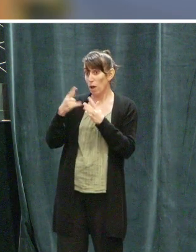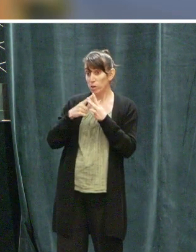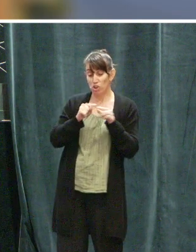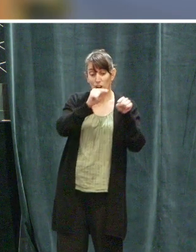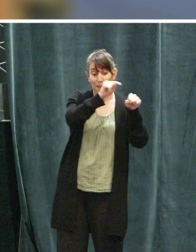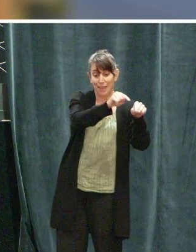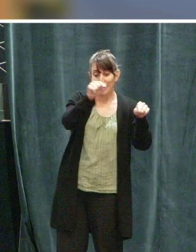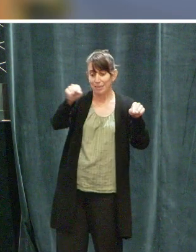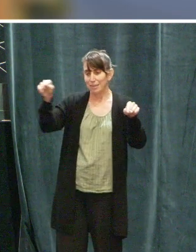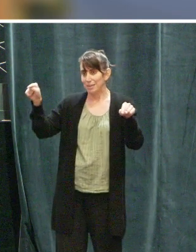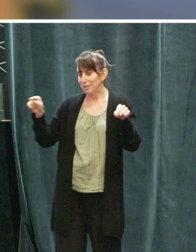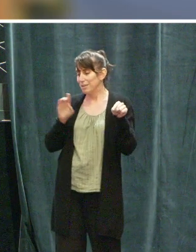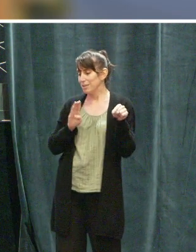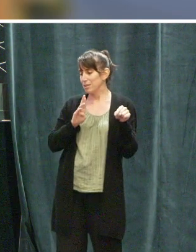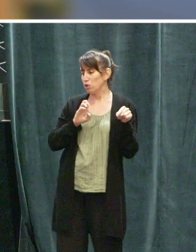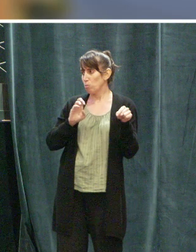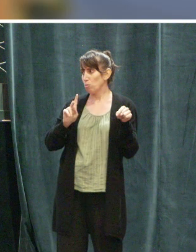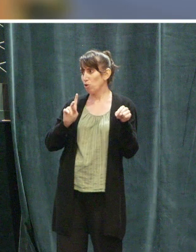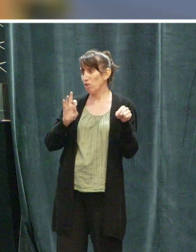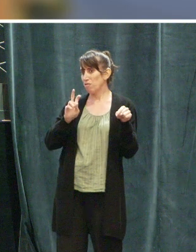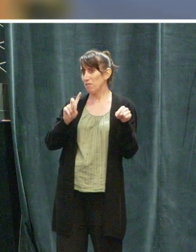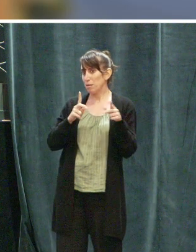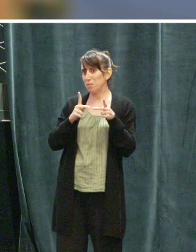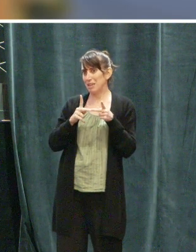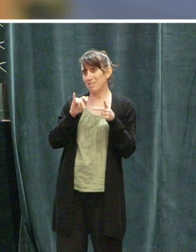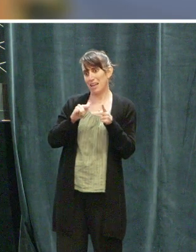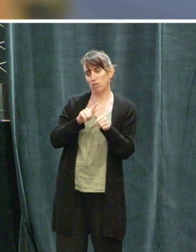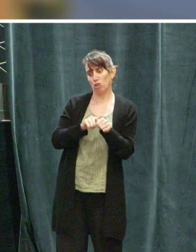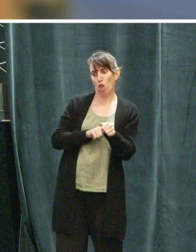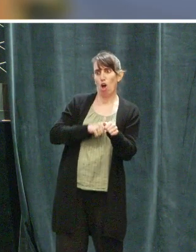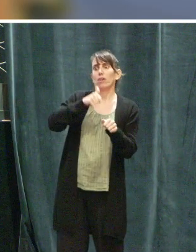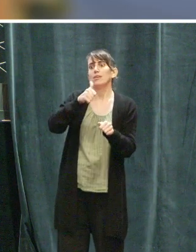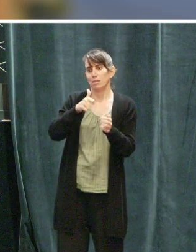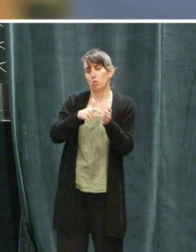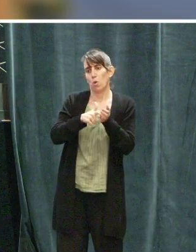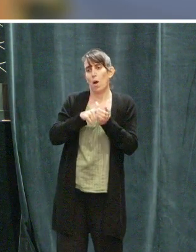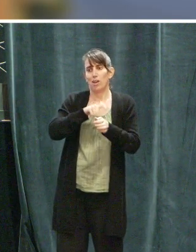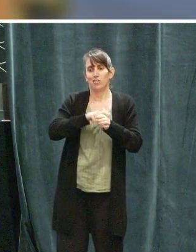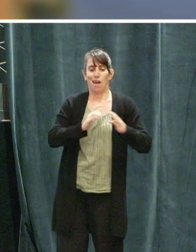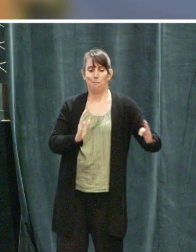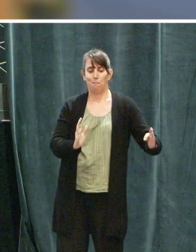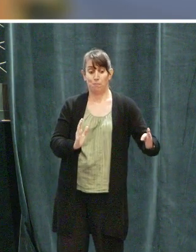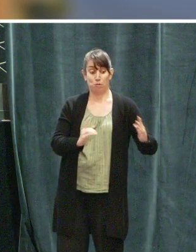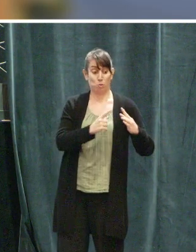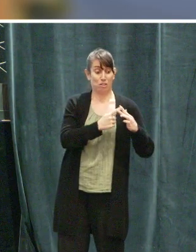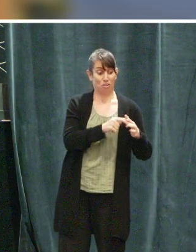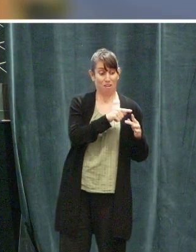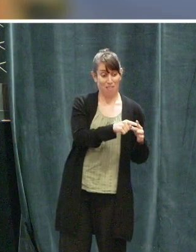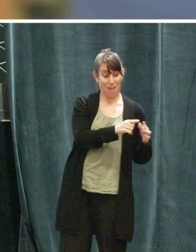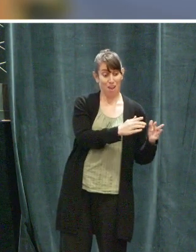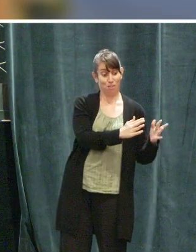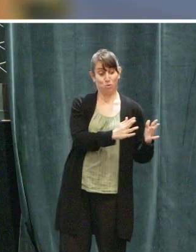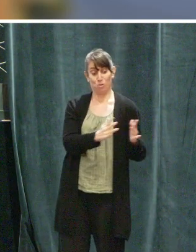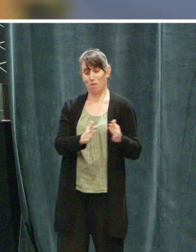Well, we're starting at Brookfield Place because that is the longest duration, so we need to start there in order to be able to finish within that 5-year period